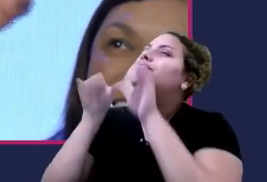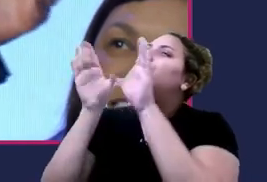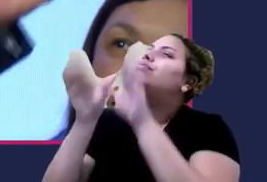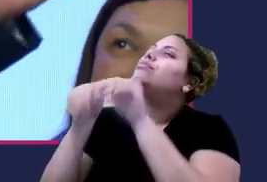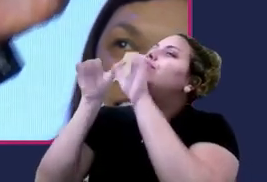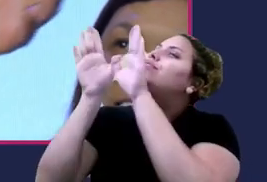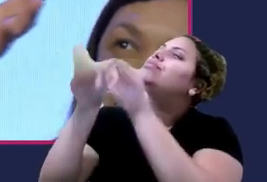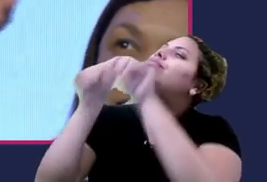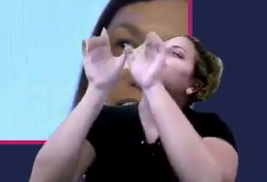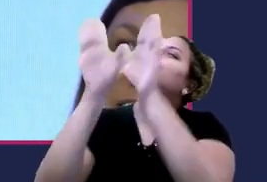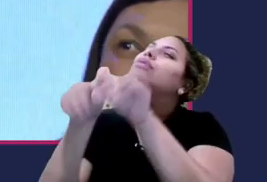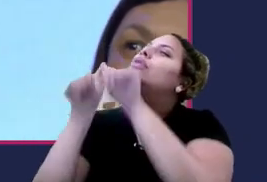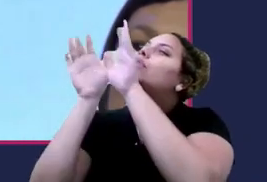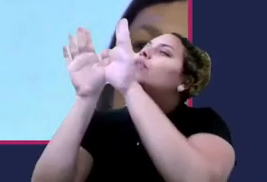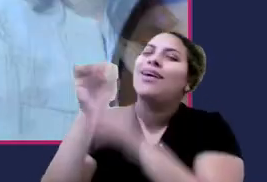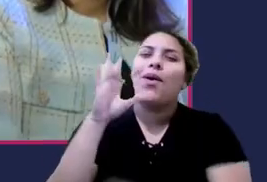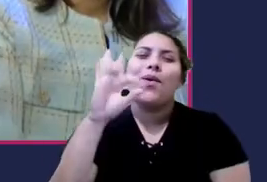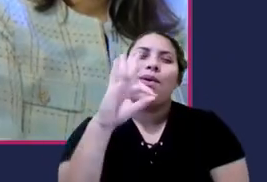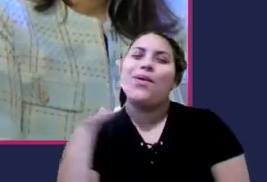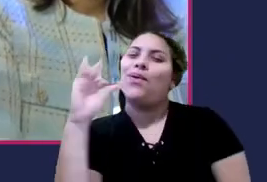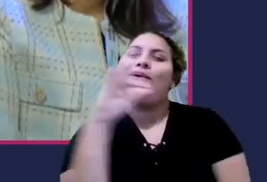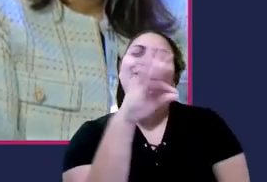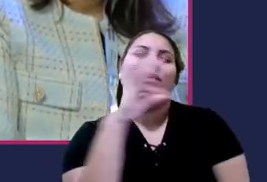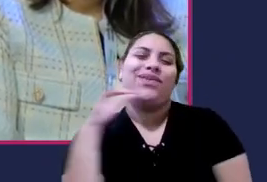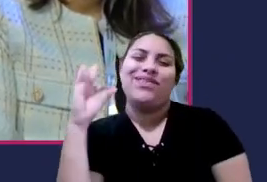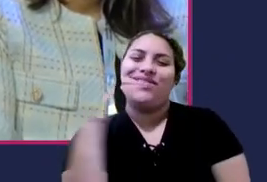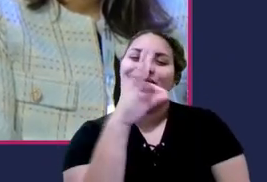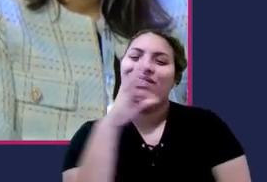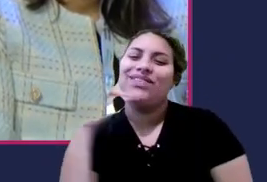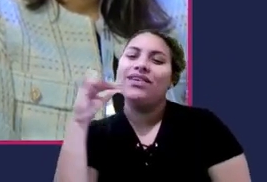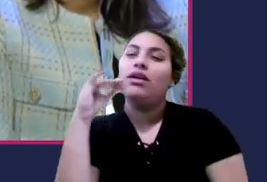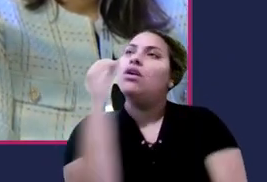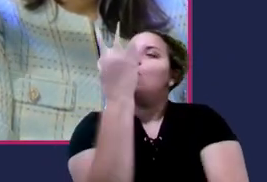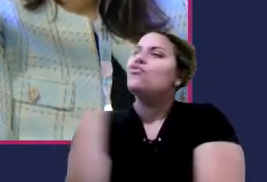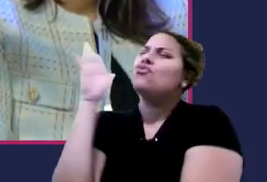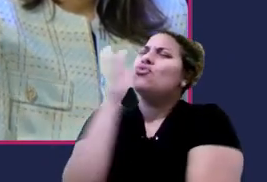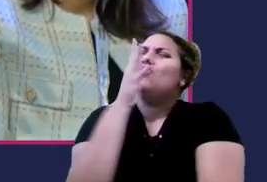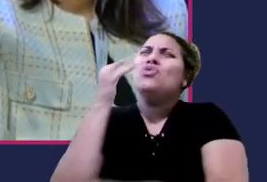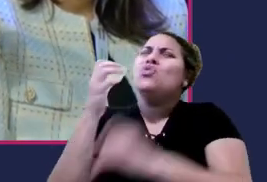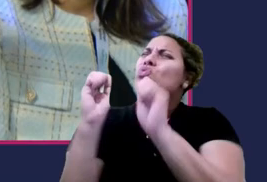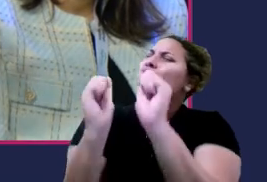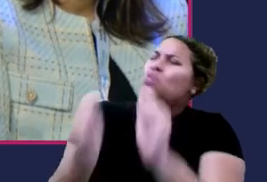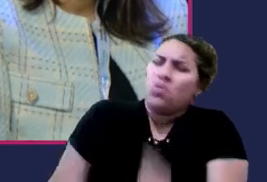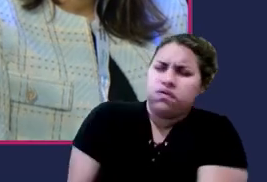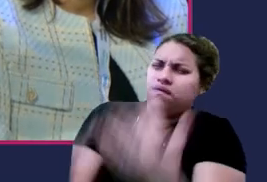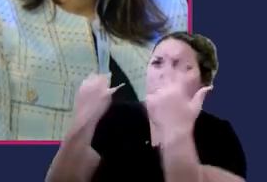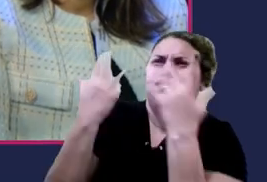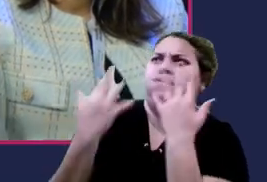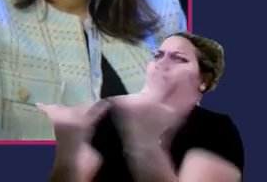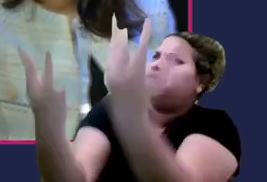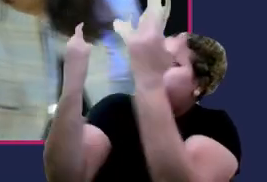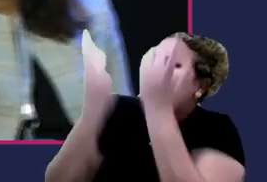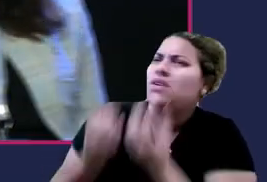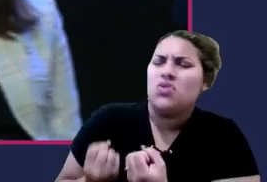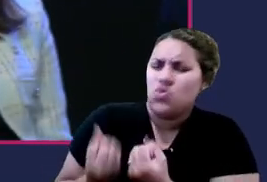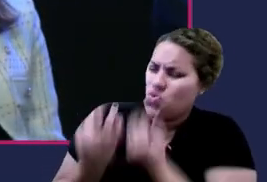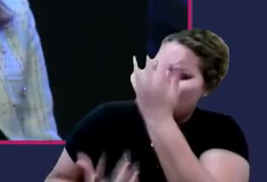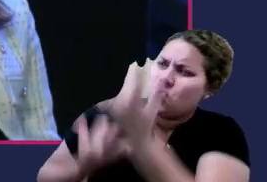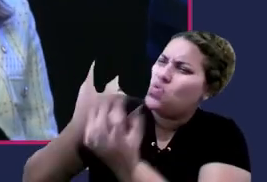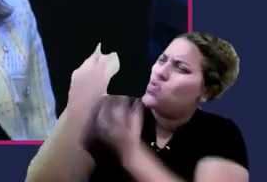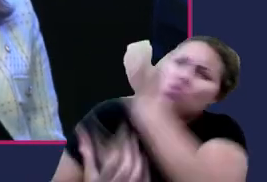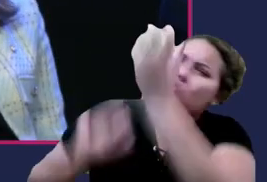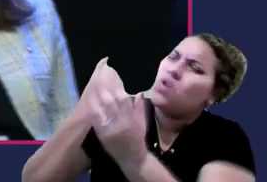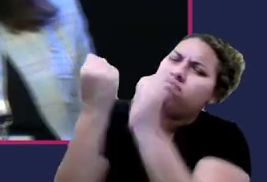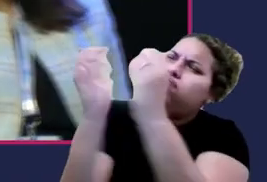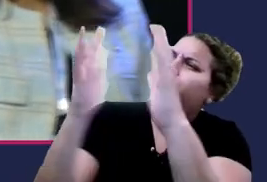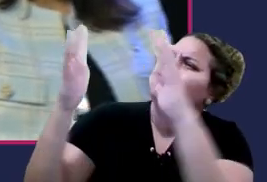forest that had burned down. It was a hummingbird. I don't know if you know hummingbirds, but most of you probably do. In that forest,